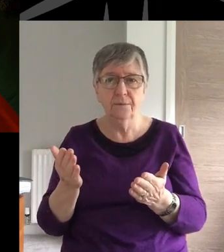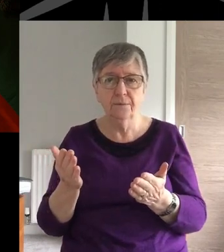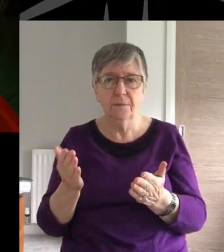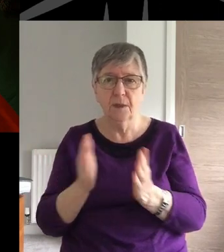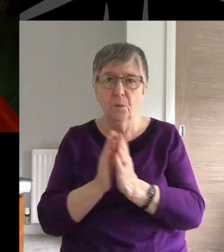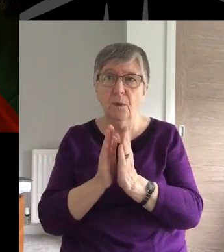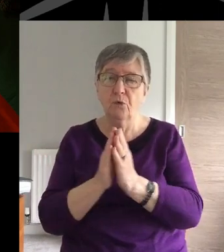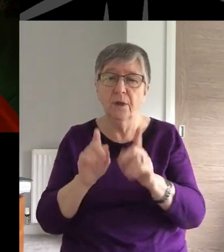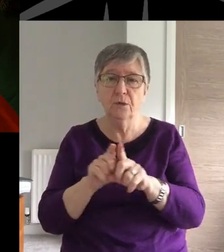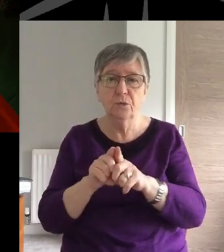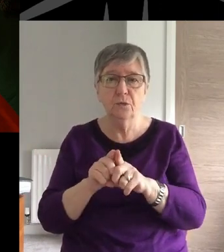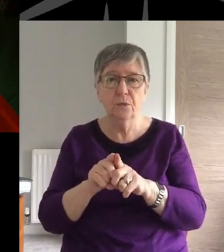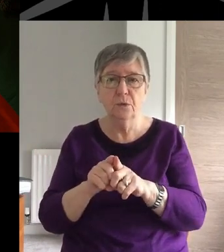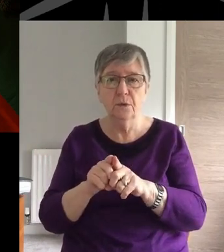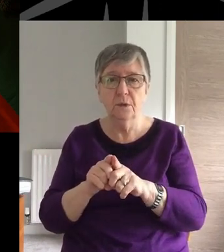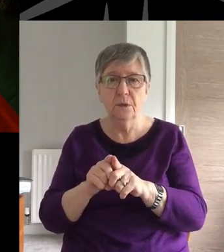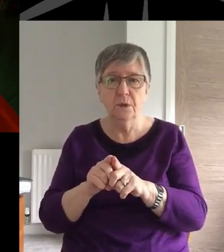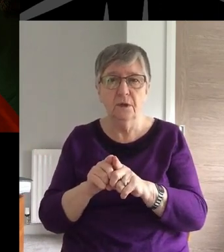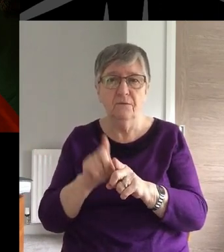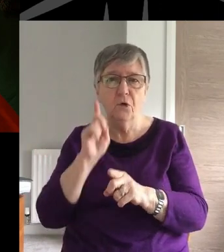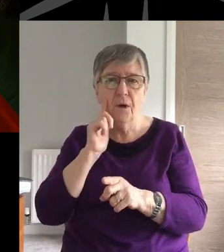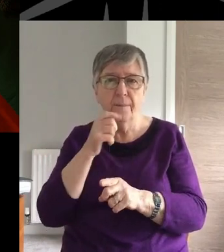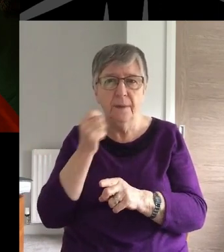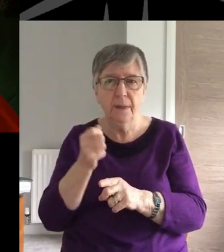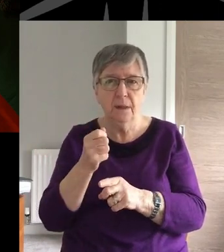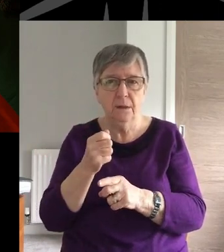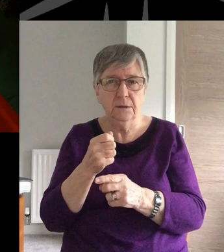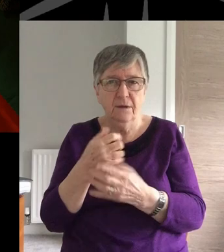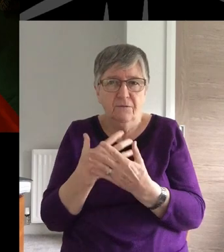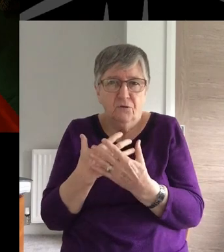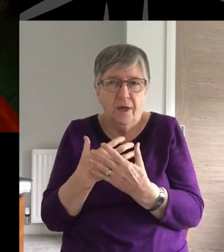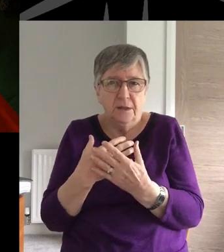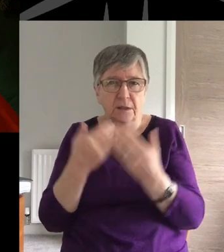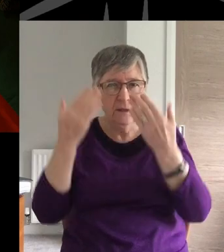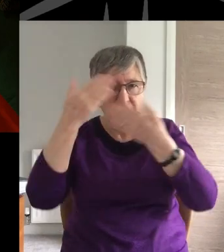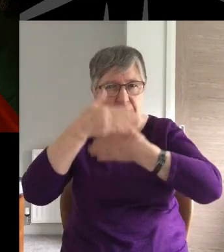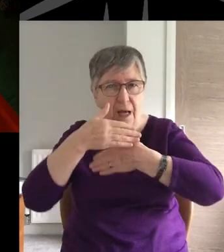We pray too for those who dread the darker nights,